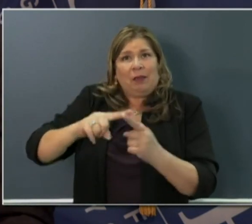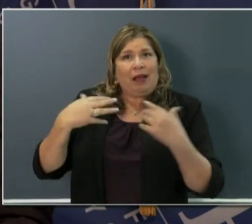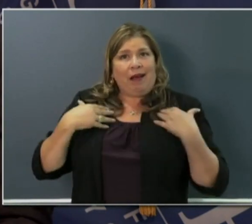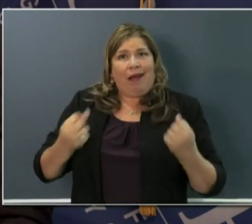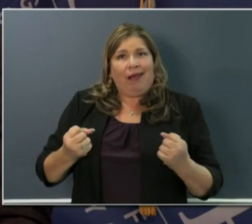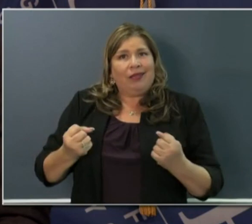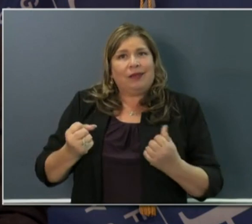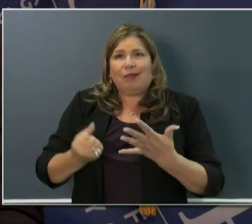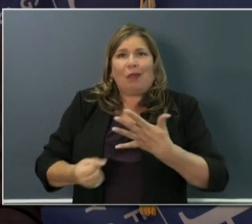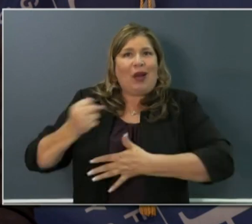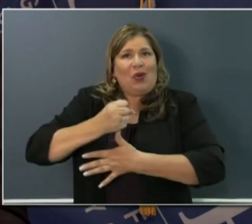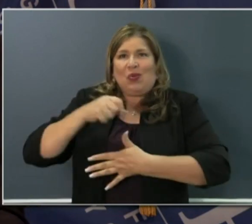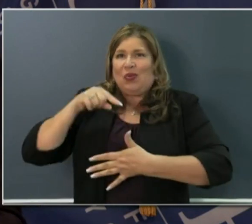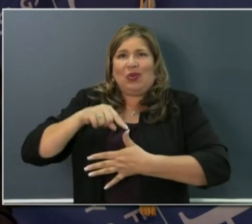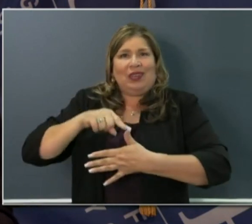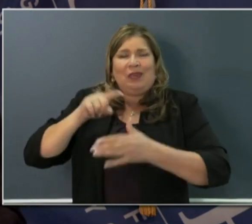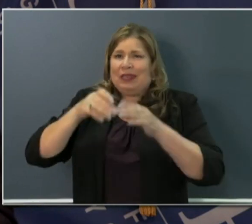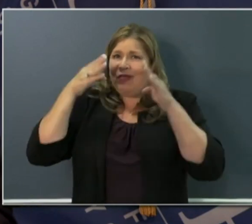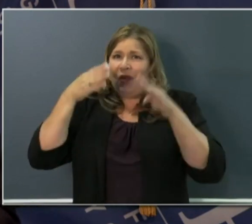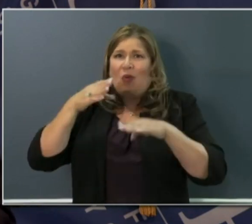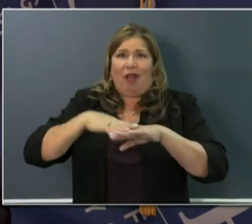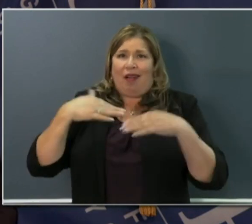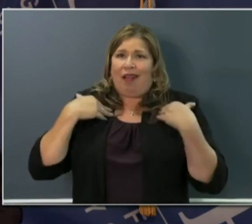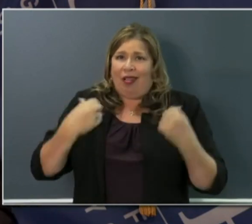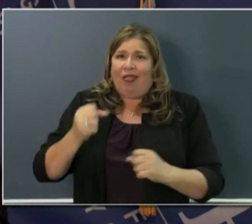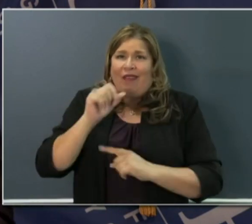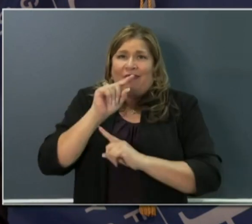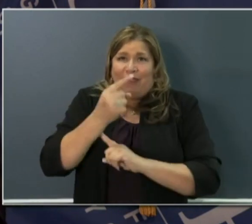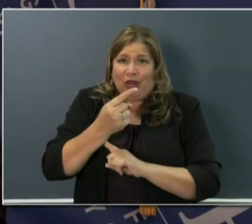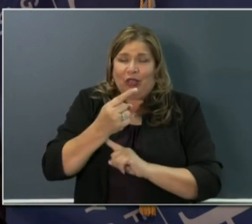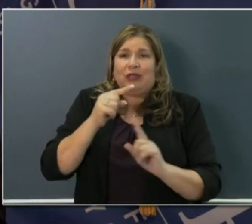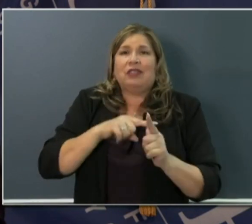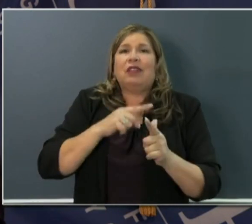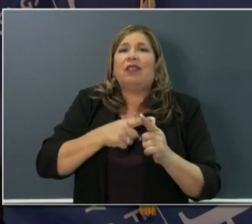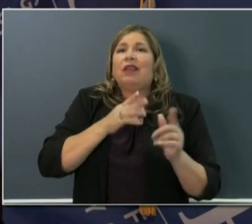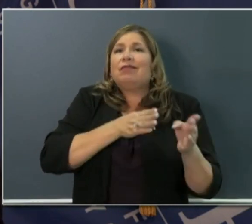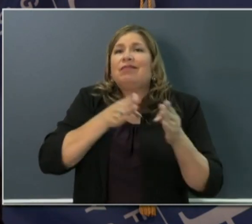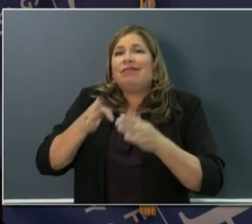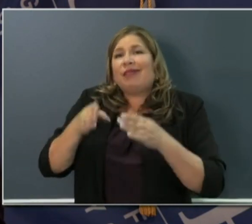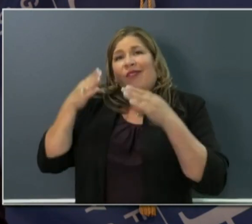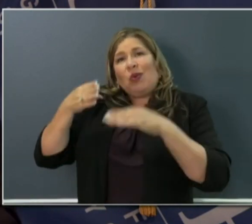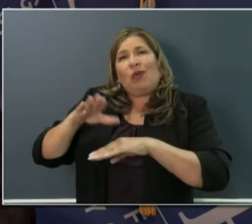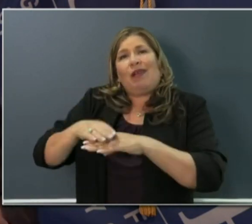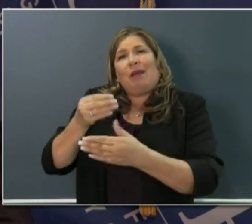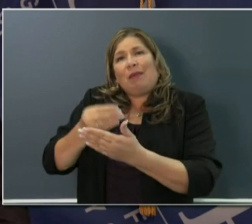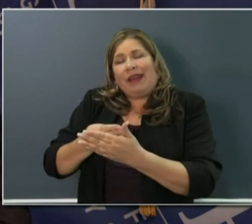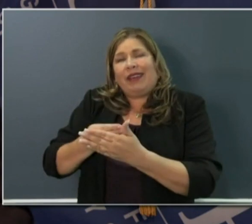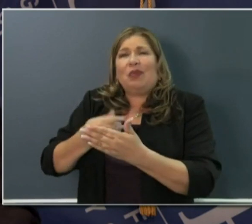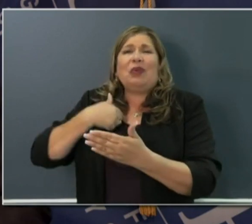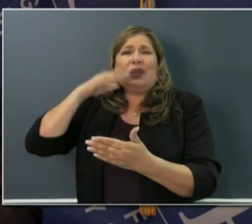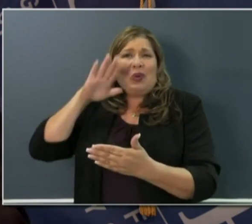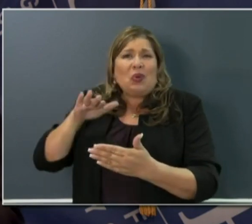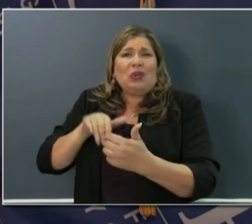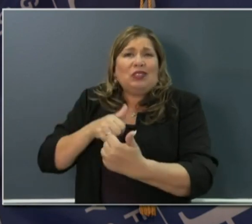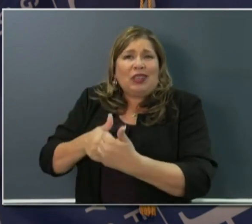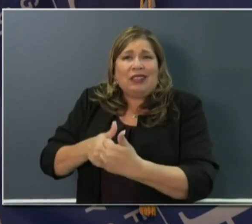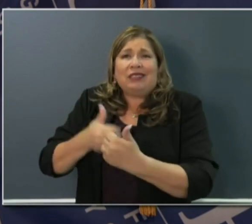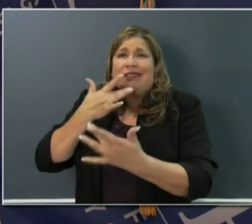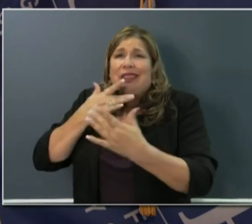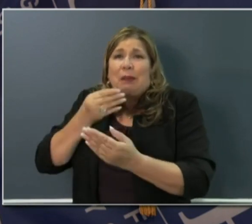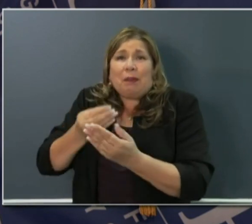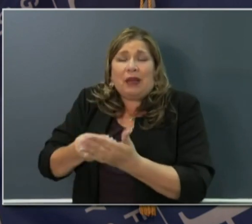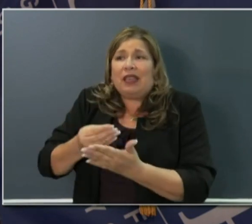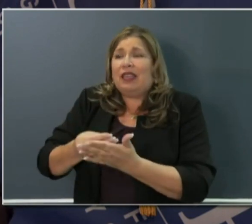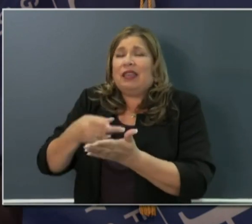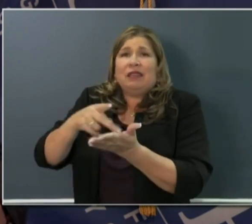meeting this health crisis so we can ultimately address the economic challenges that are self-evident in the stimulus package and in